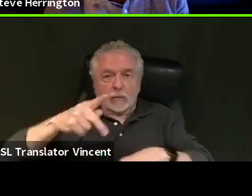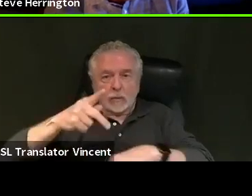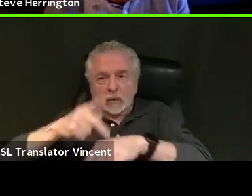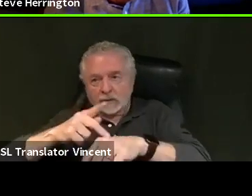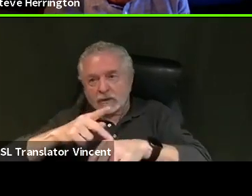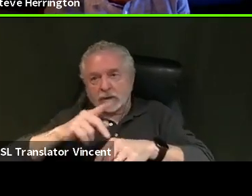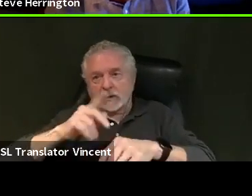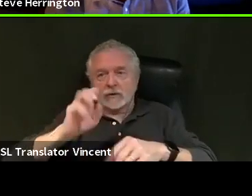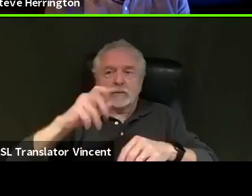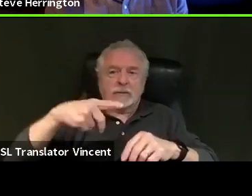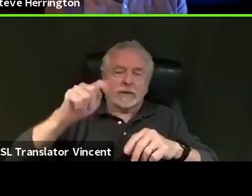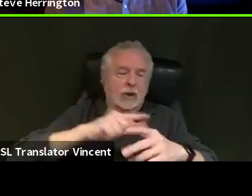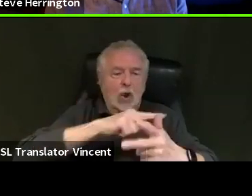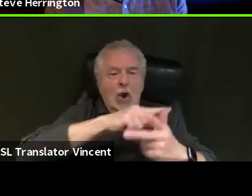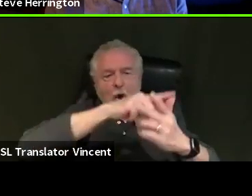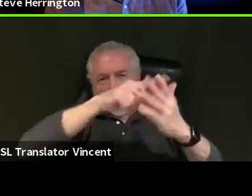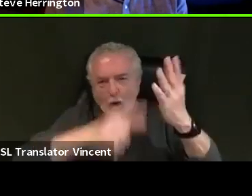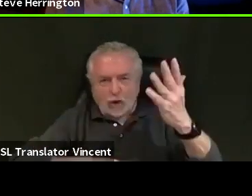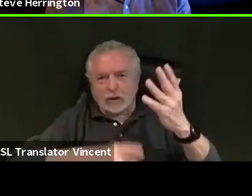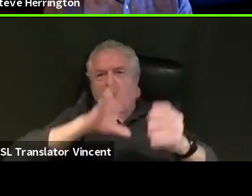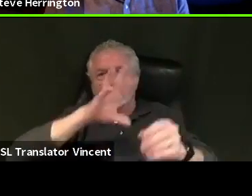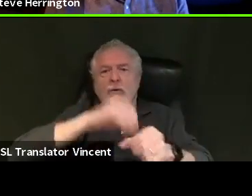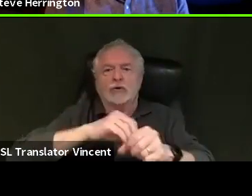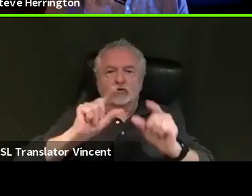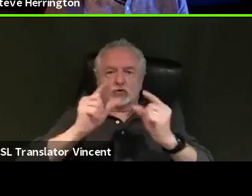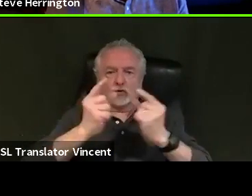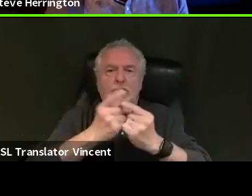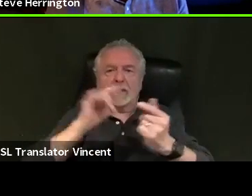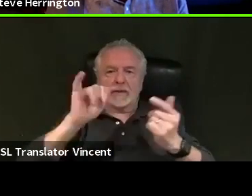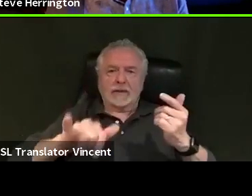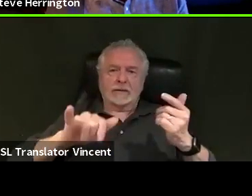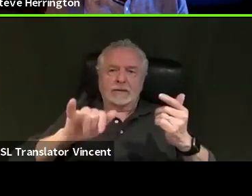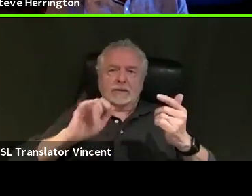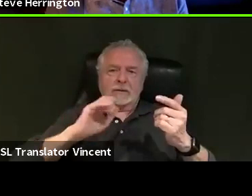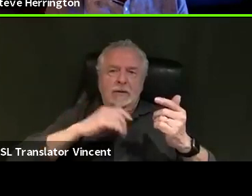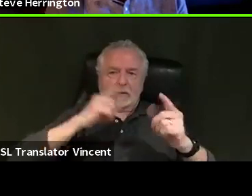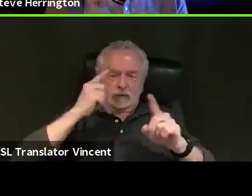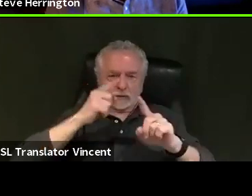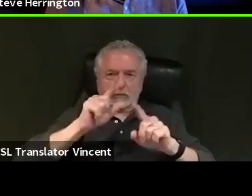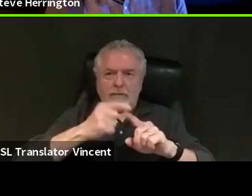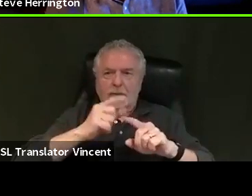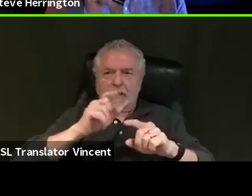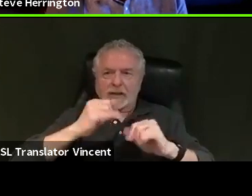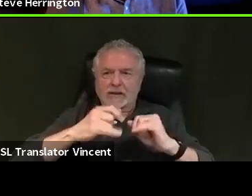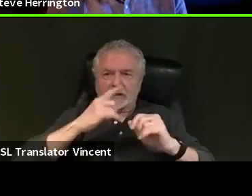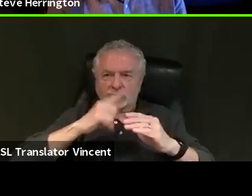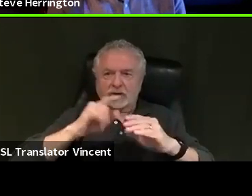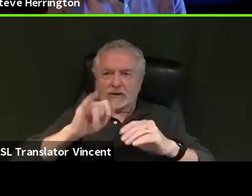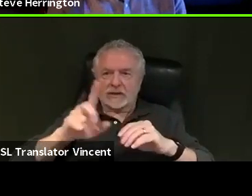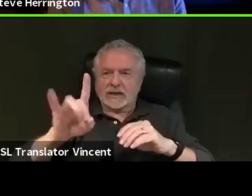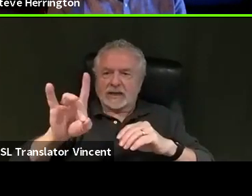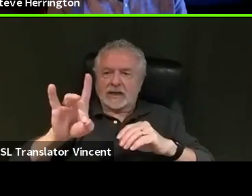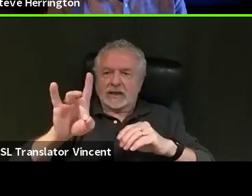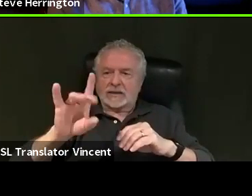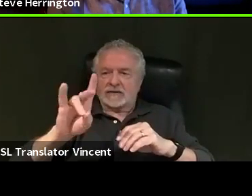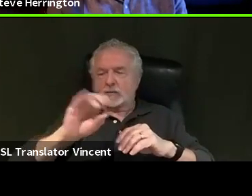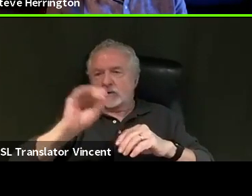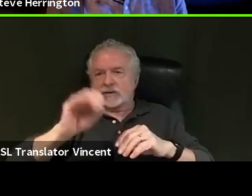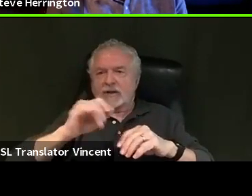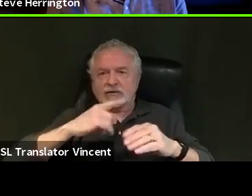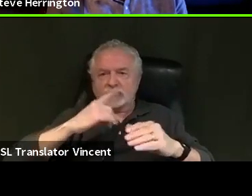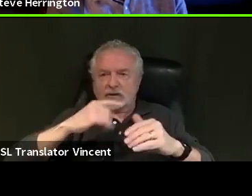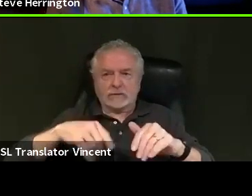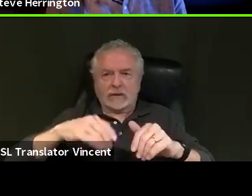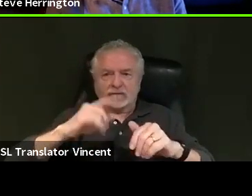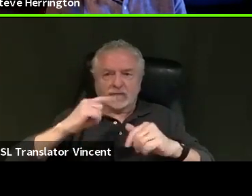to the superintendent. They were all in that pool group. And that's our current rate. The last time I checked, it was 87%, but I haven't